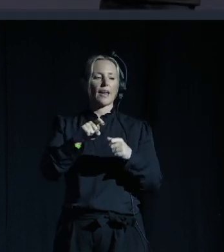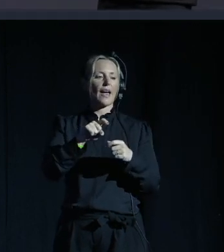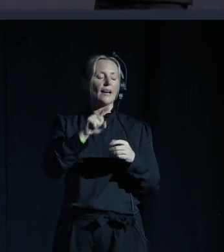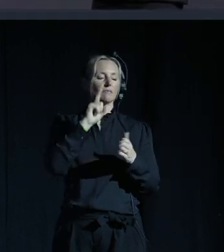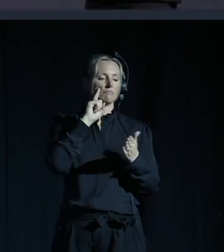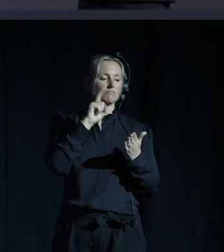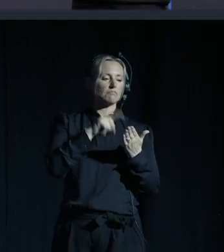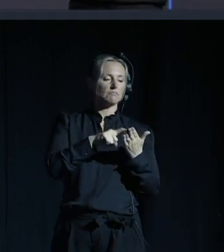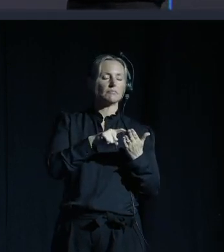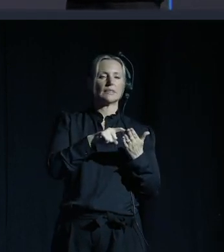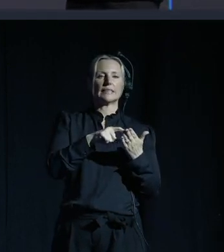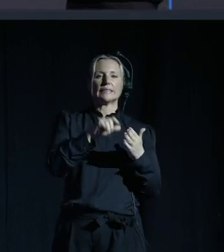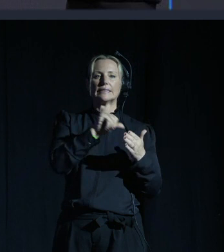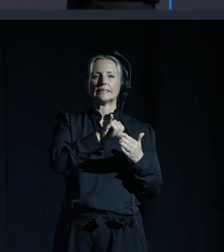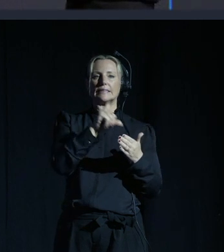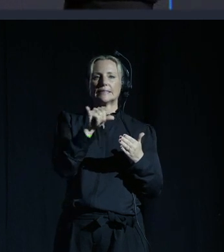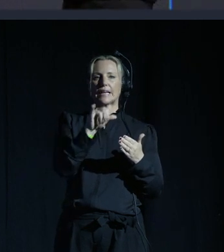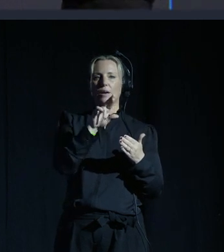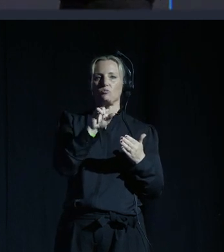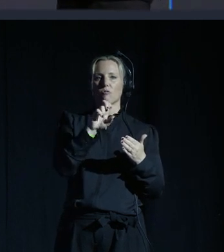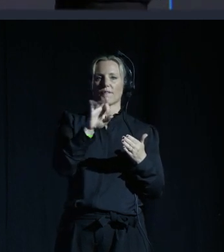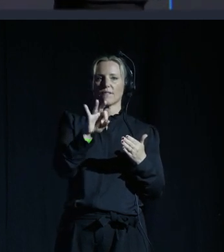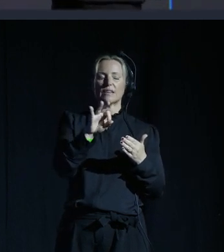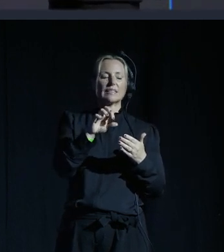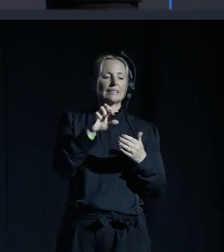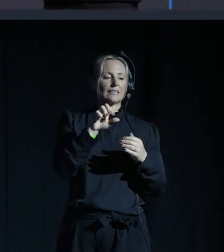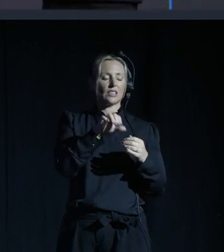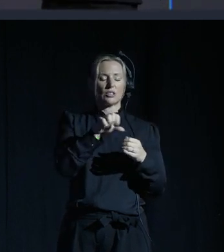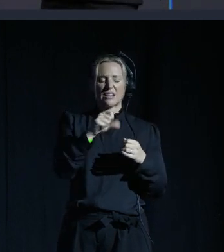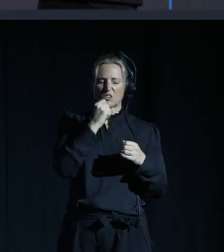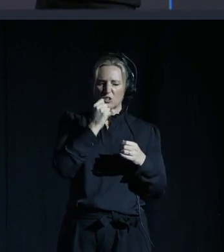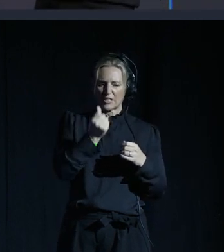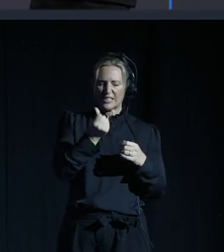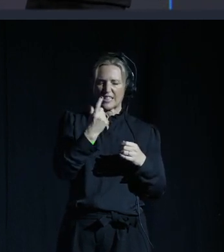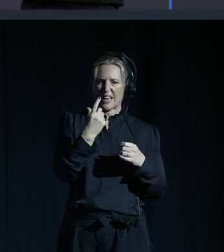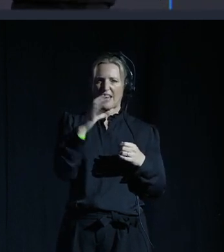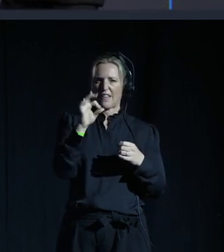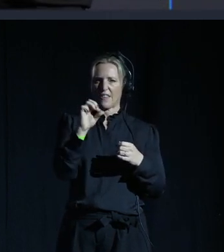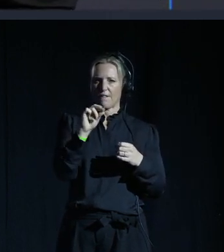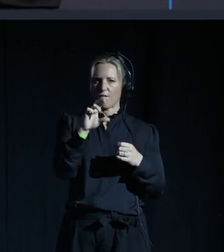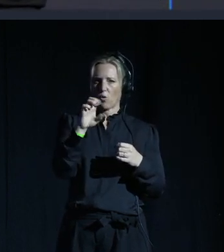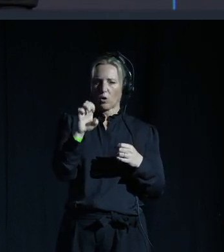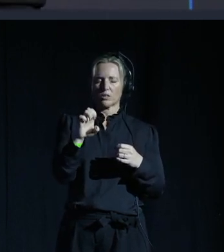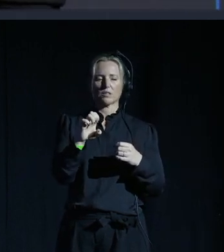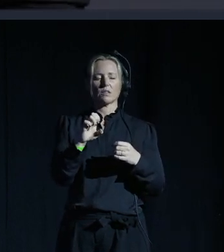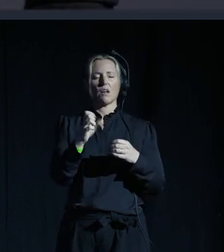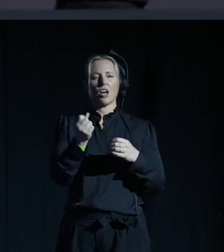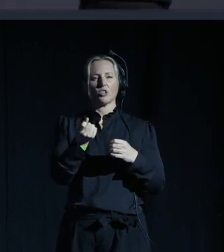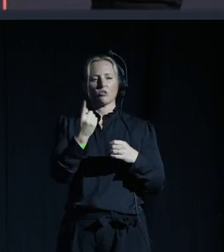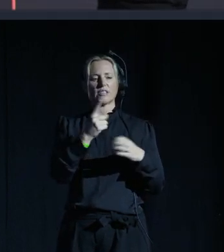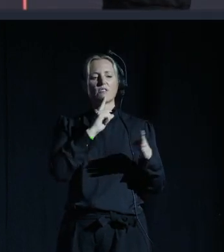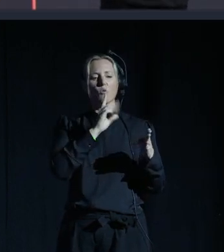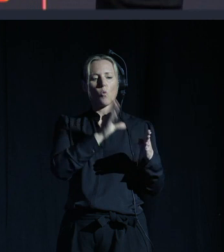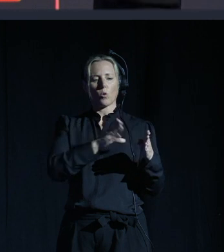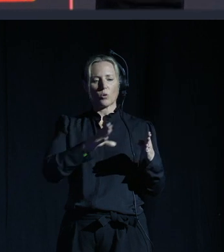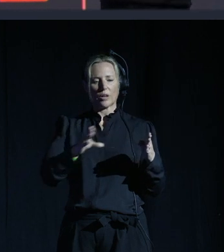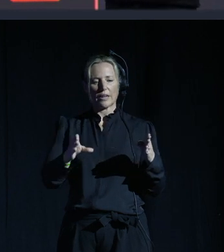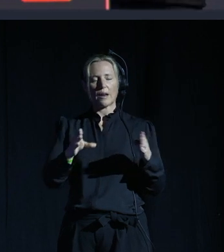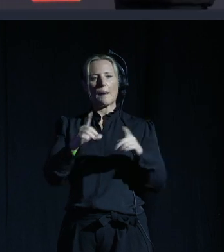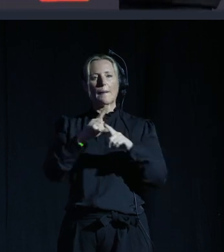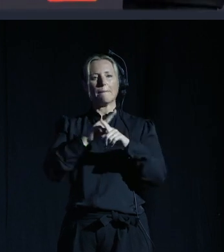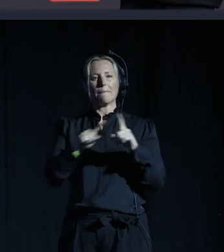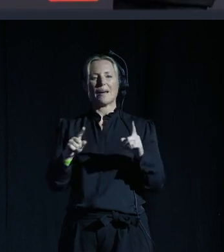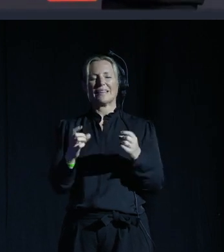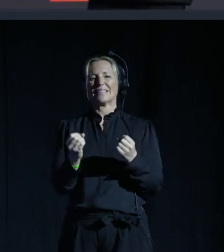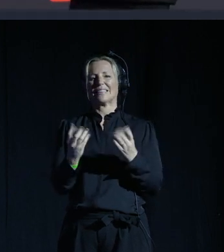understand dependencies and help us understand and enforce sort of the model orchestration and the ordering. But you can do that in a much more